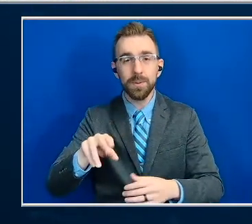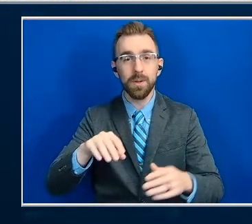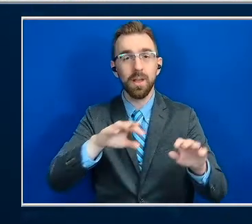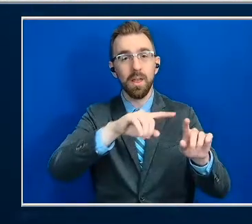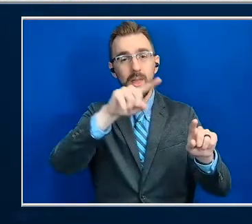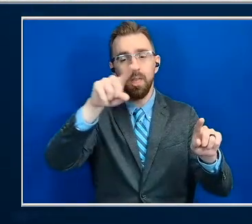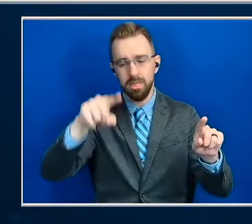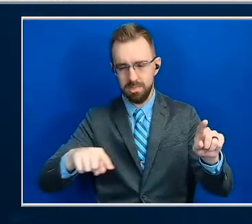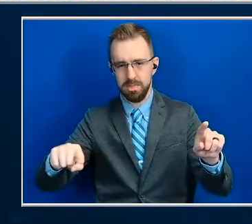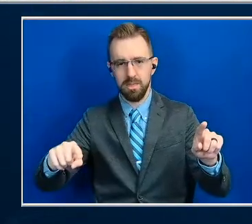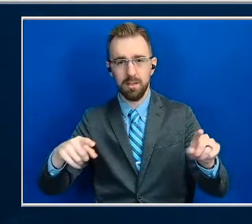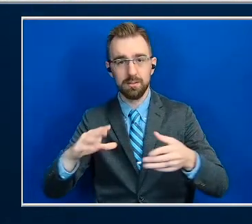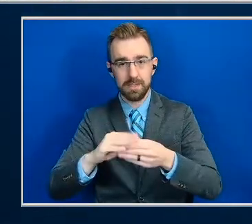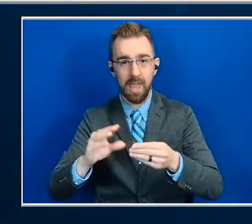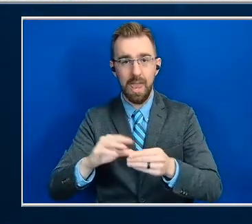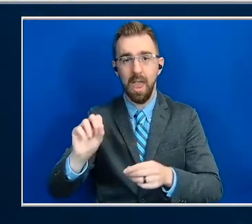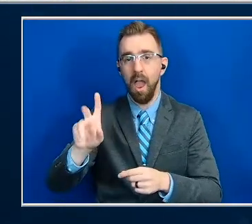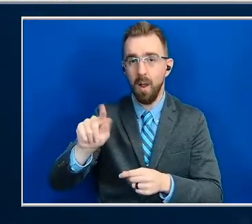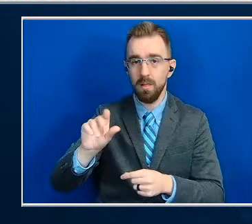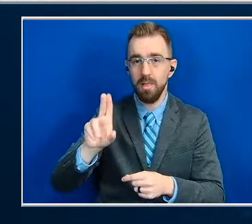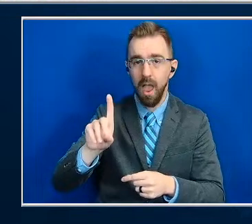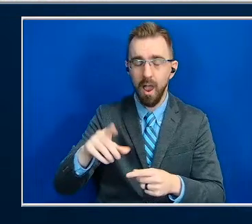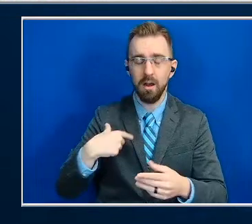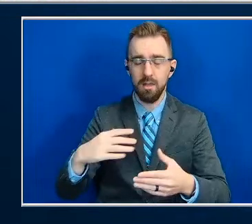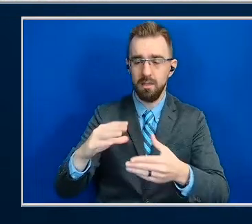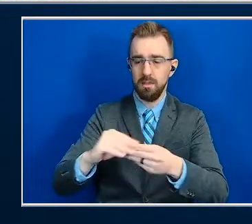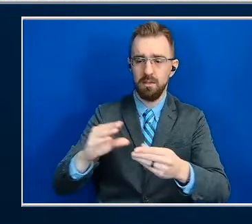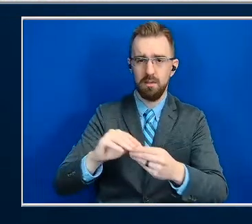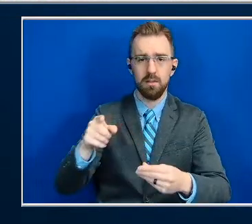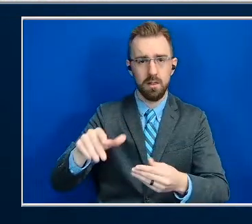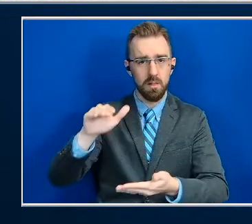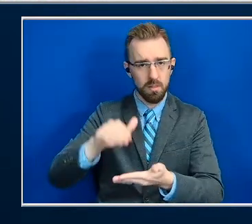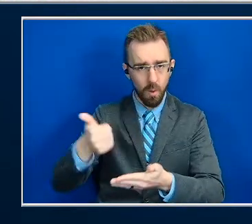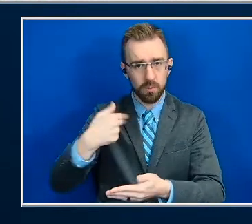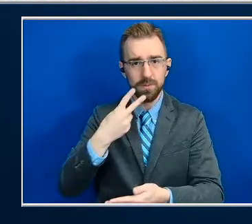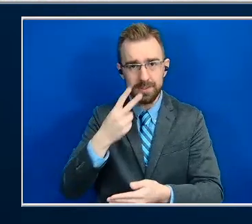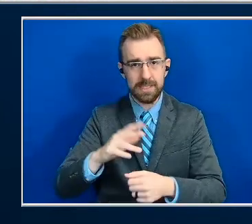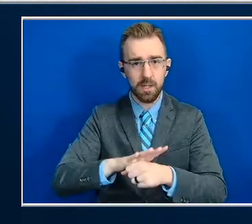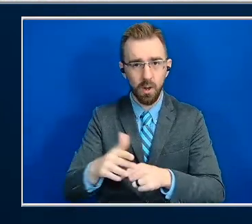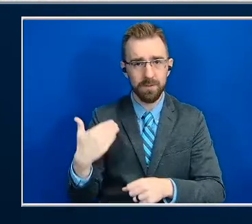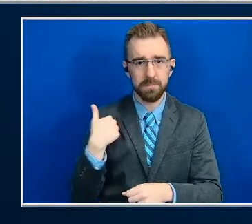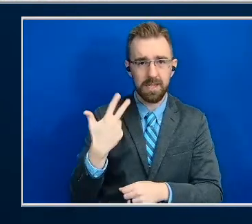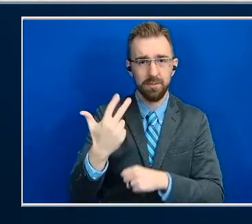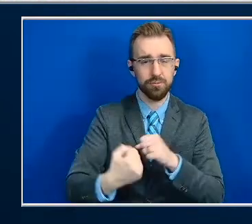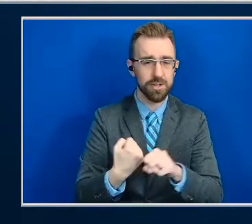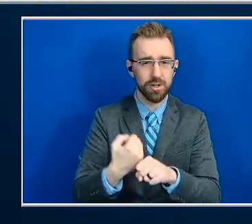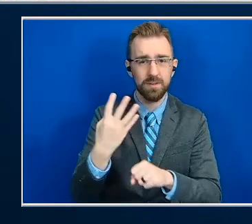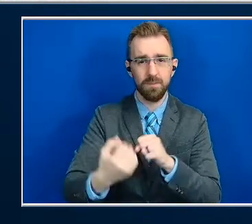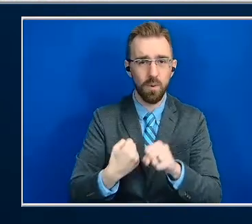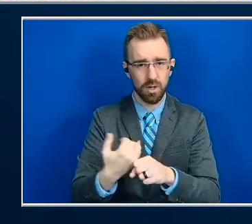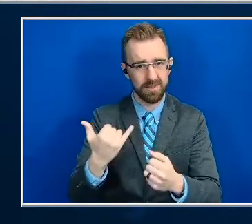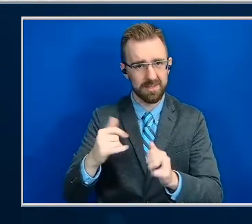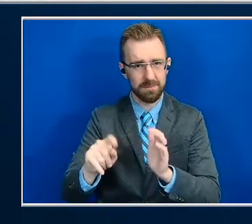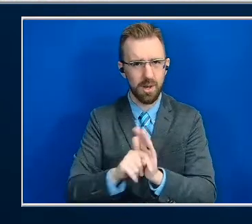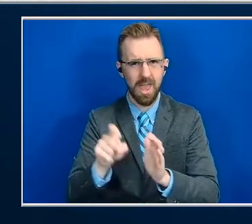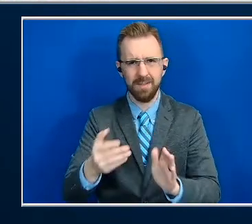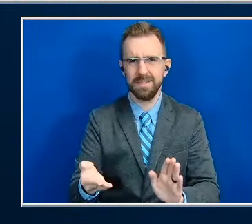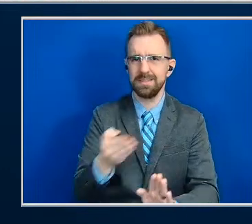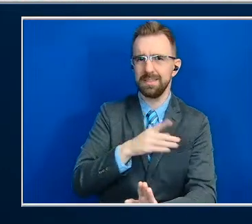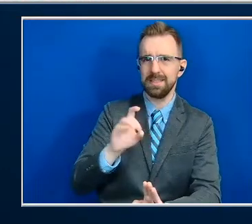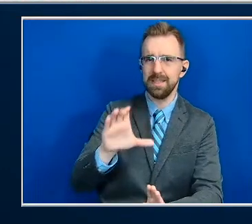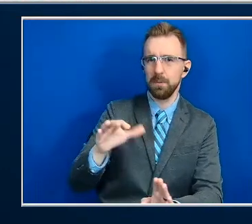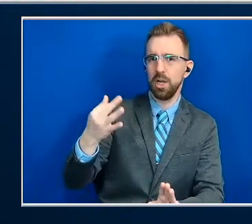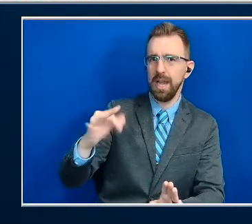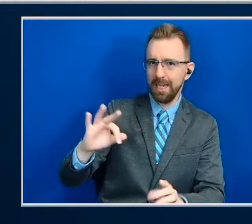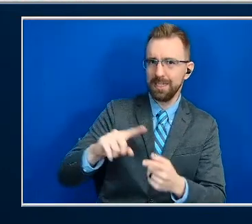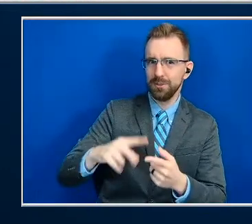loud, this is the lowest we've seen COVID in the last 3 or 4 years. And this time of year, we'd have to go back to December 19 to see, because then we